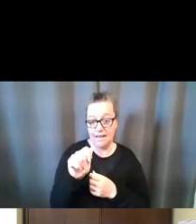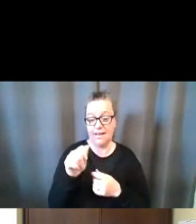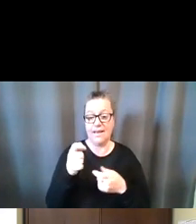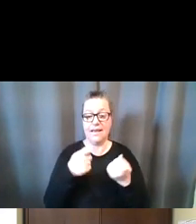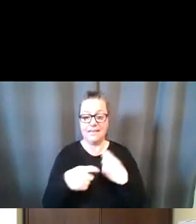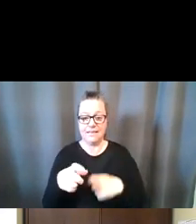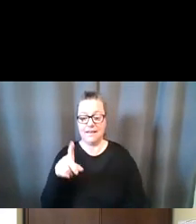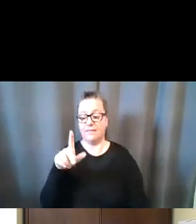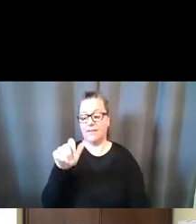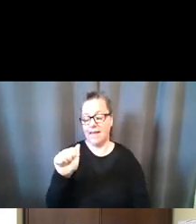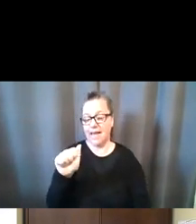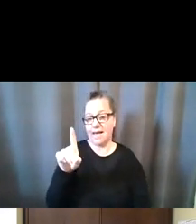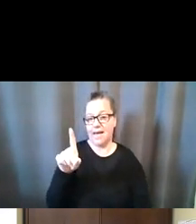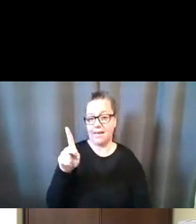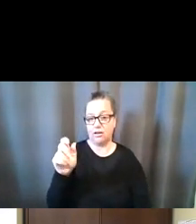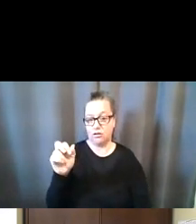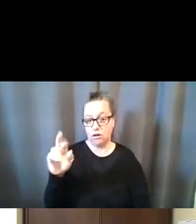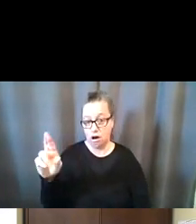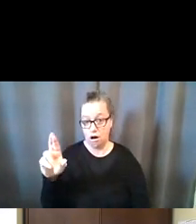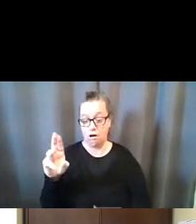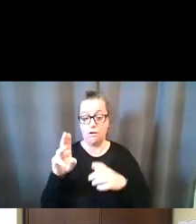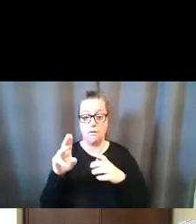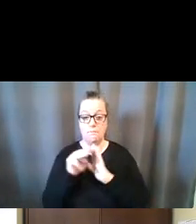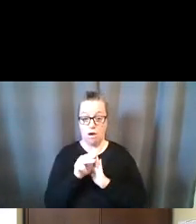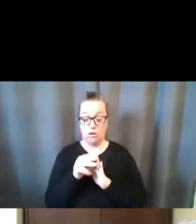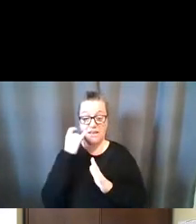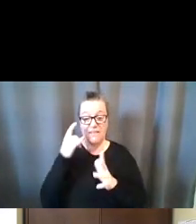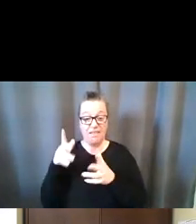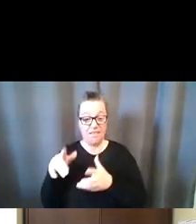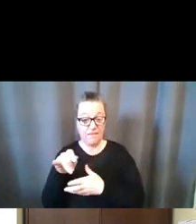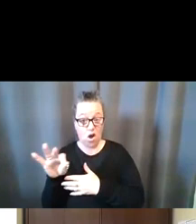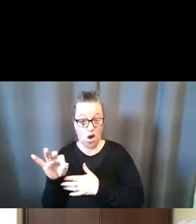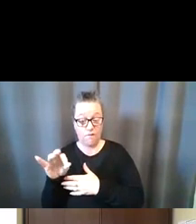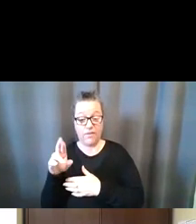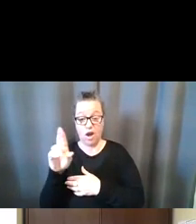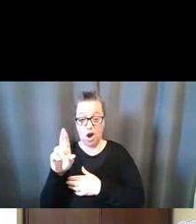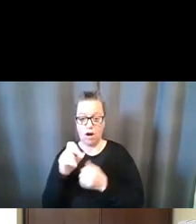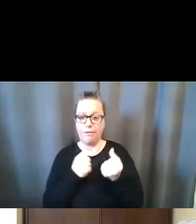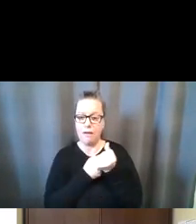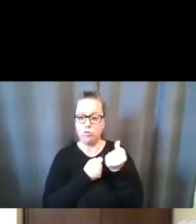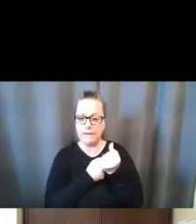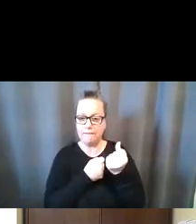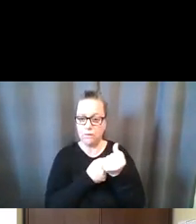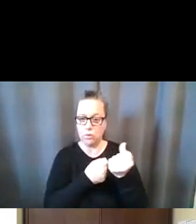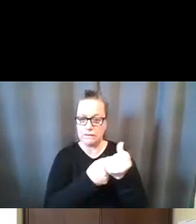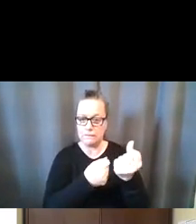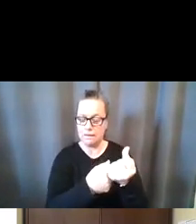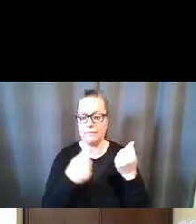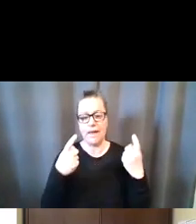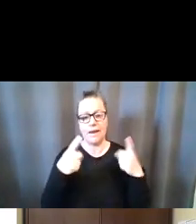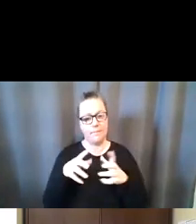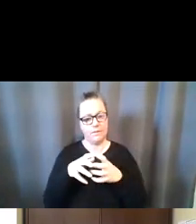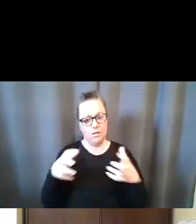the ADKAR model. If he had left off the R, reinforcement, which actually happens a lot of times in